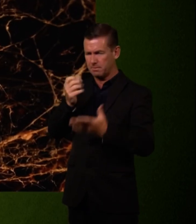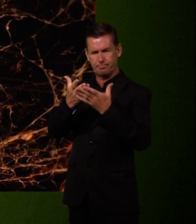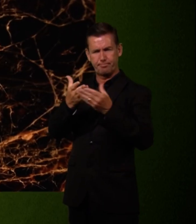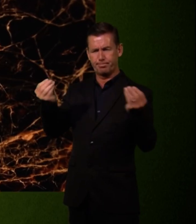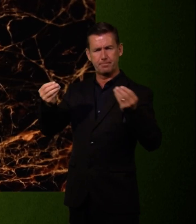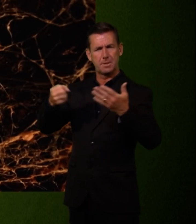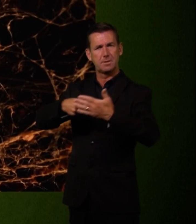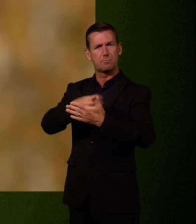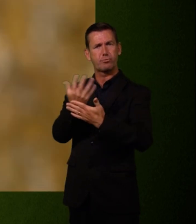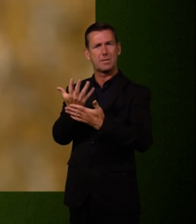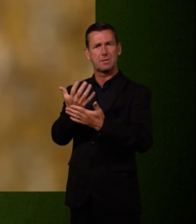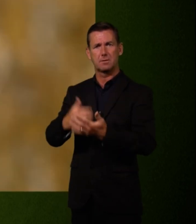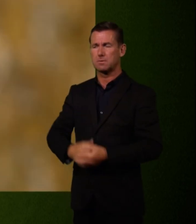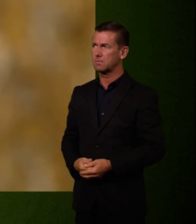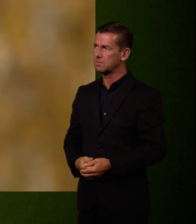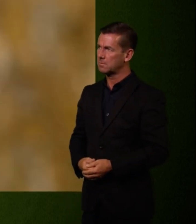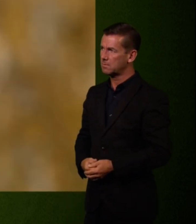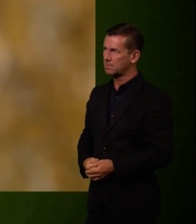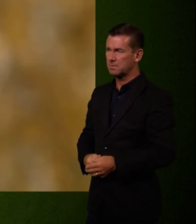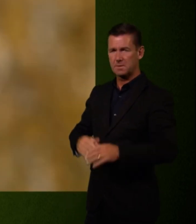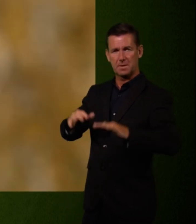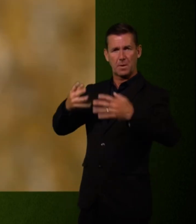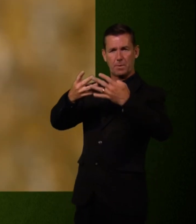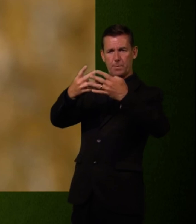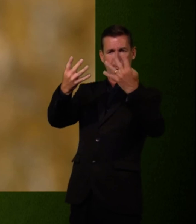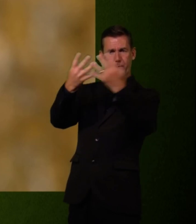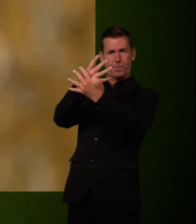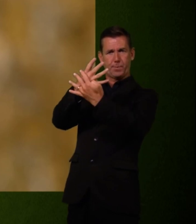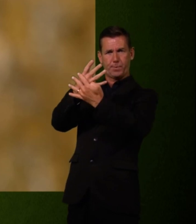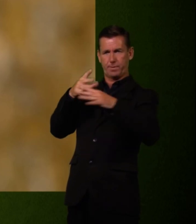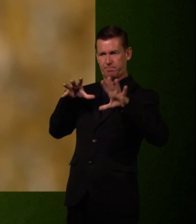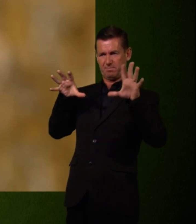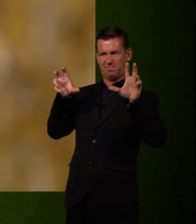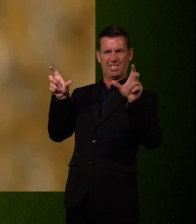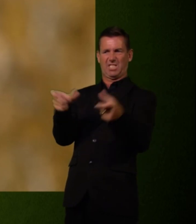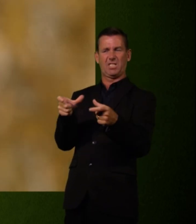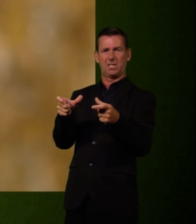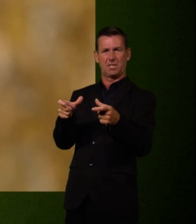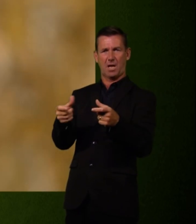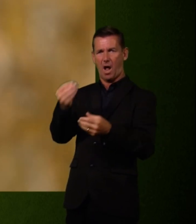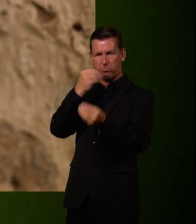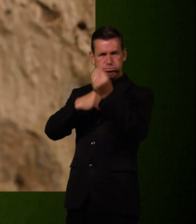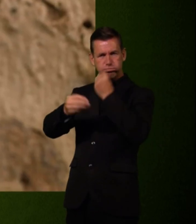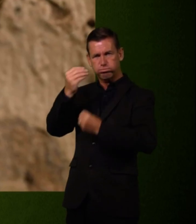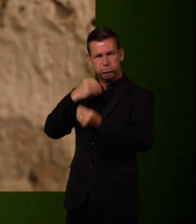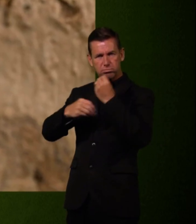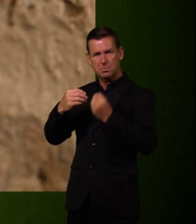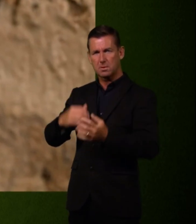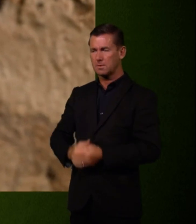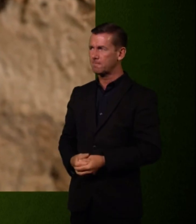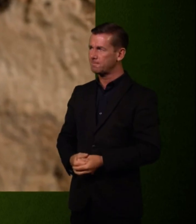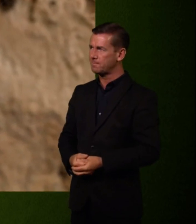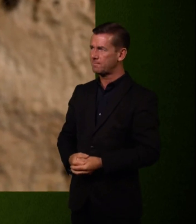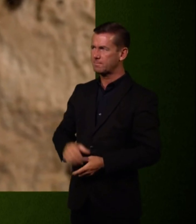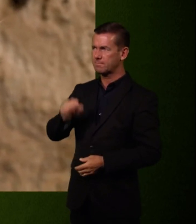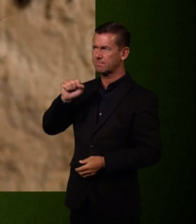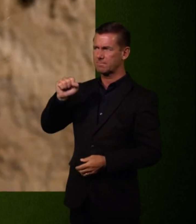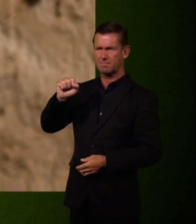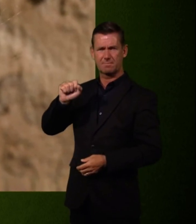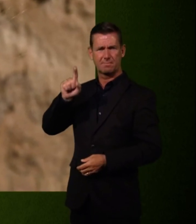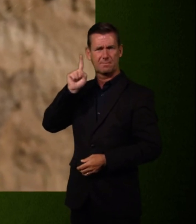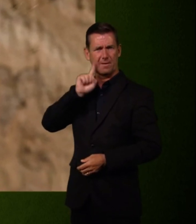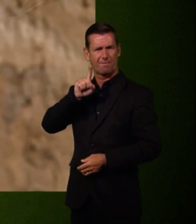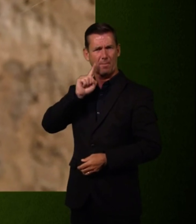Their orb web acts as a weapon to trap their prey. But at this time of the year, the females also use their